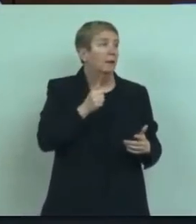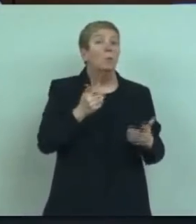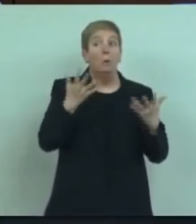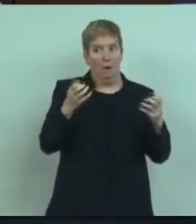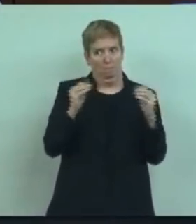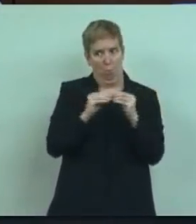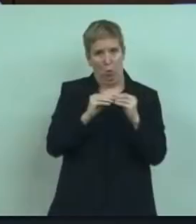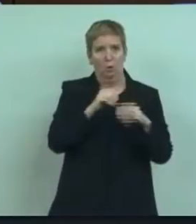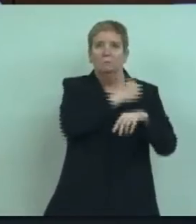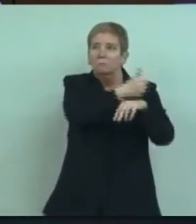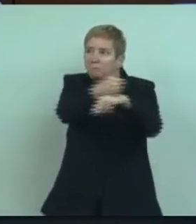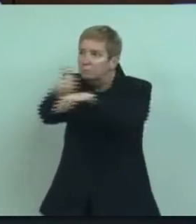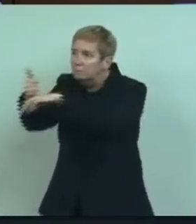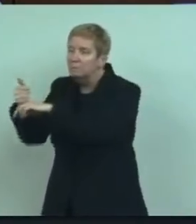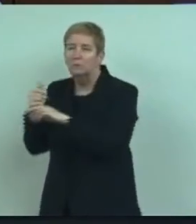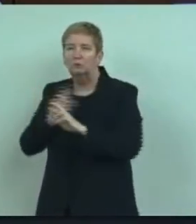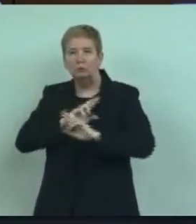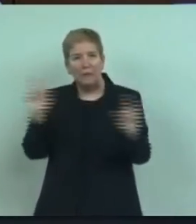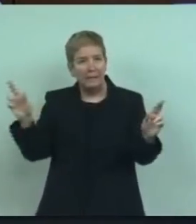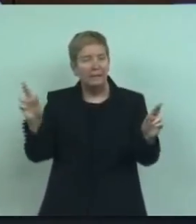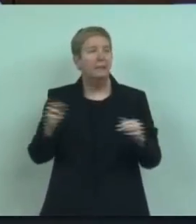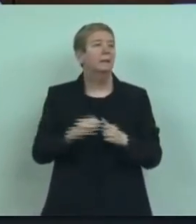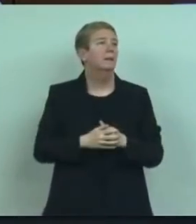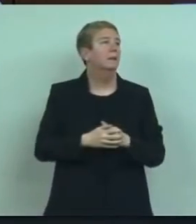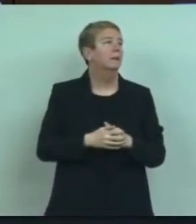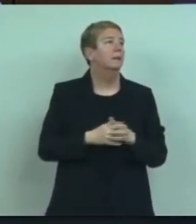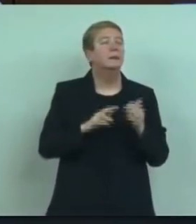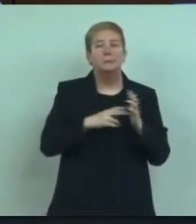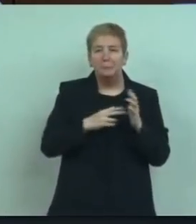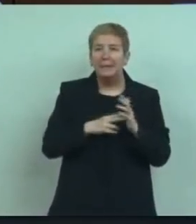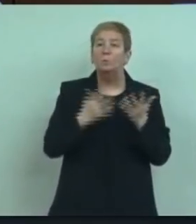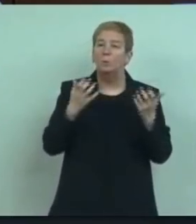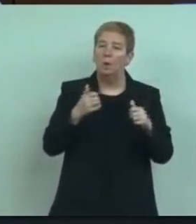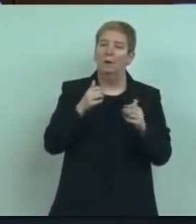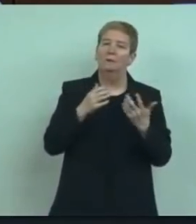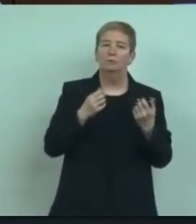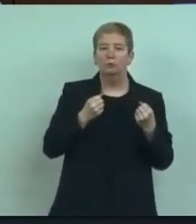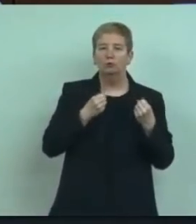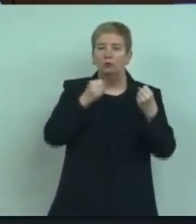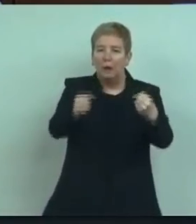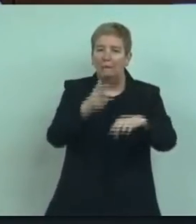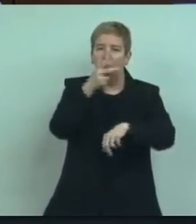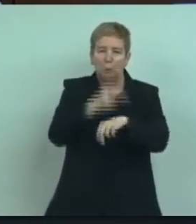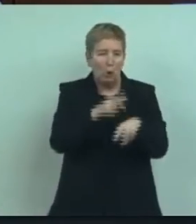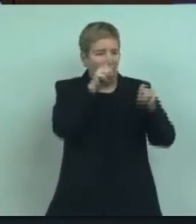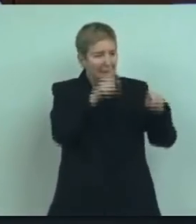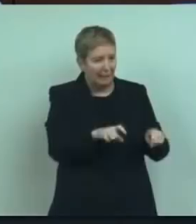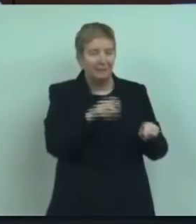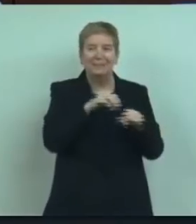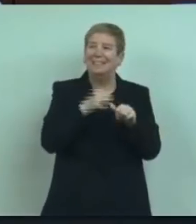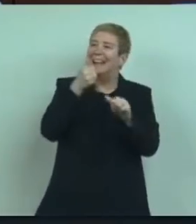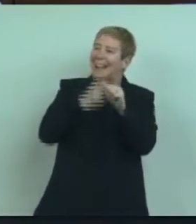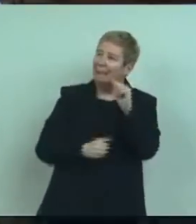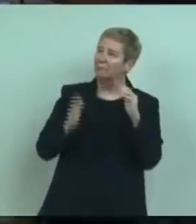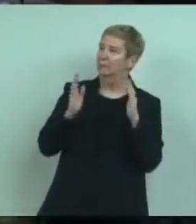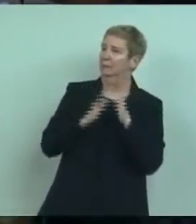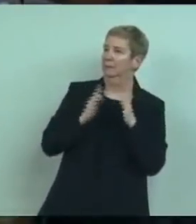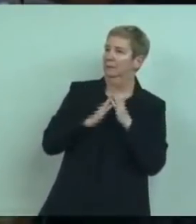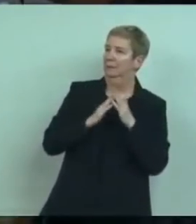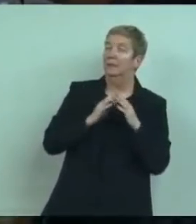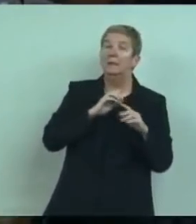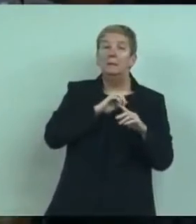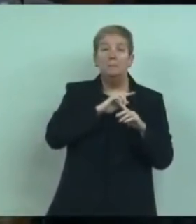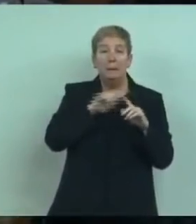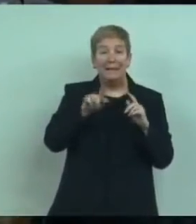expand to make sure that we've got testing capacity. That means a drive-by site in every county, but I'll make sure that I leave the specifics about when you